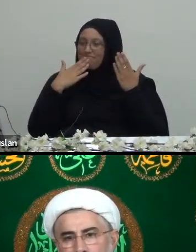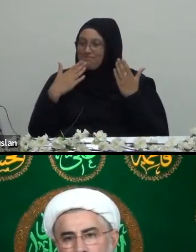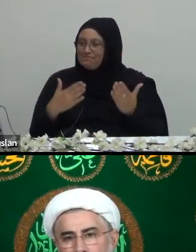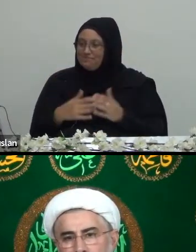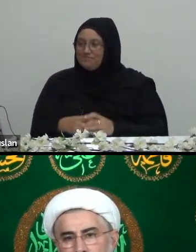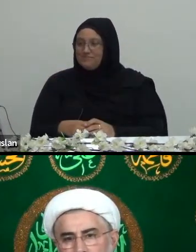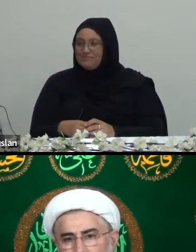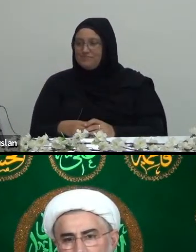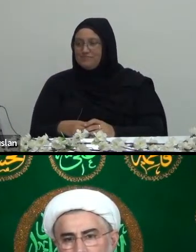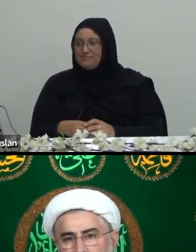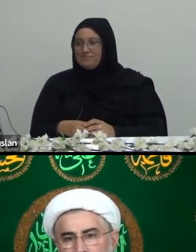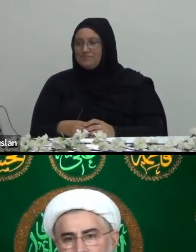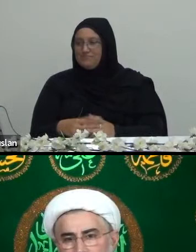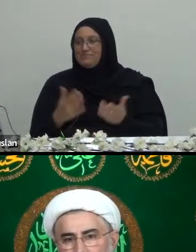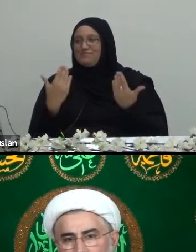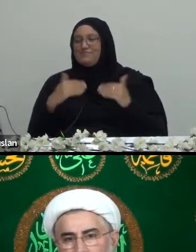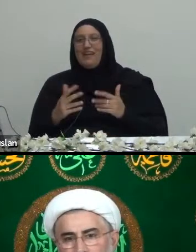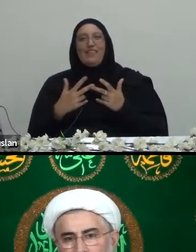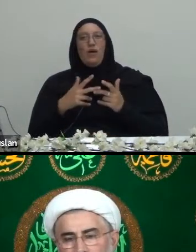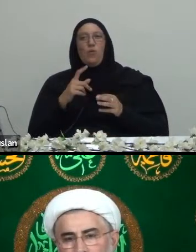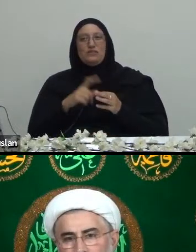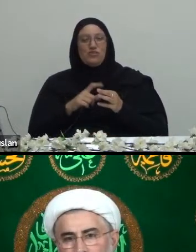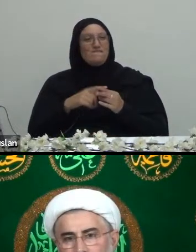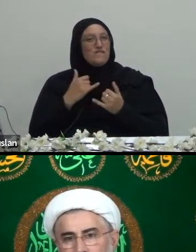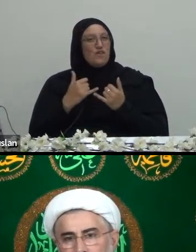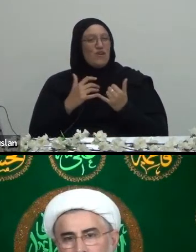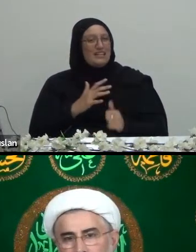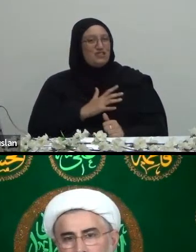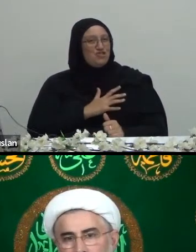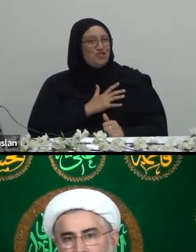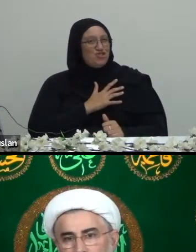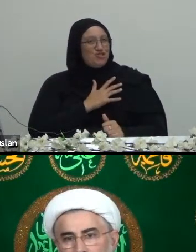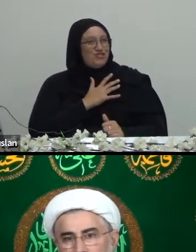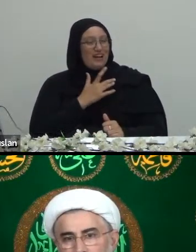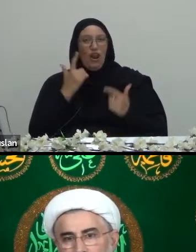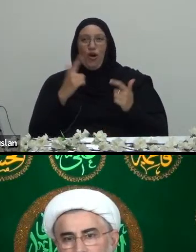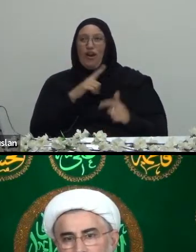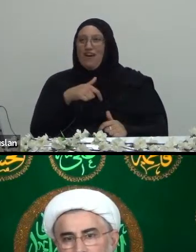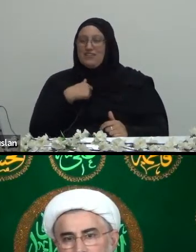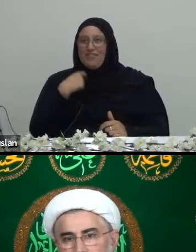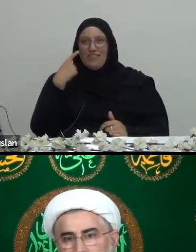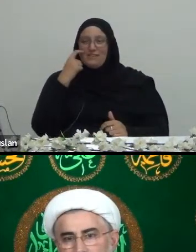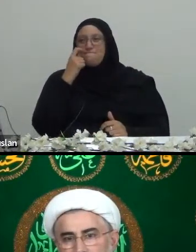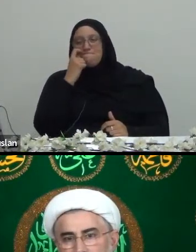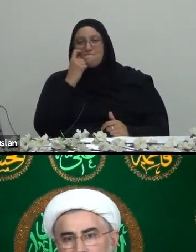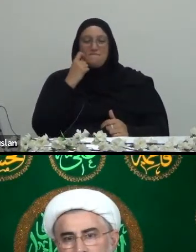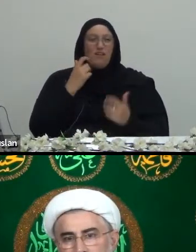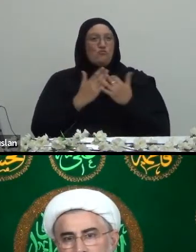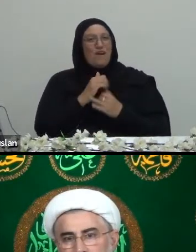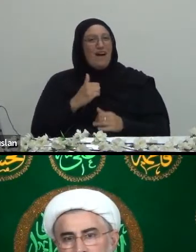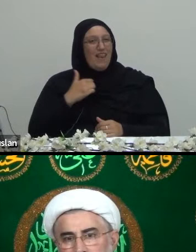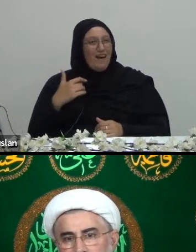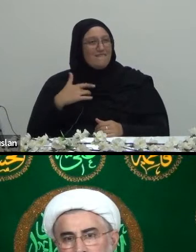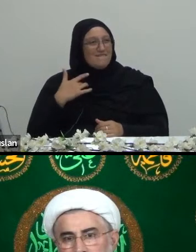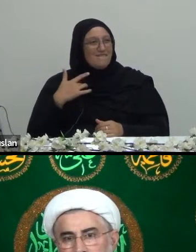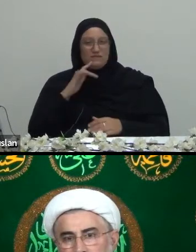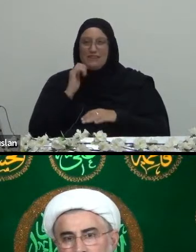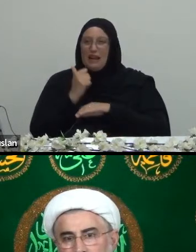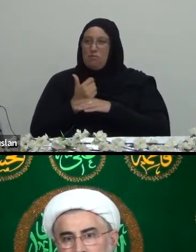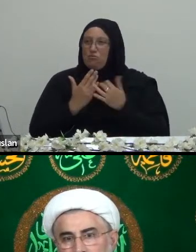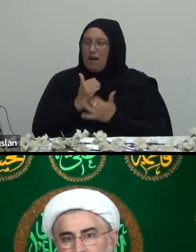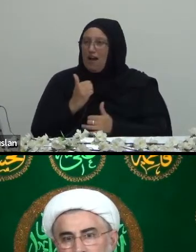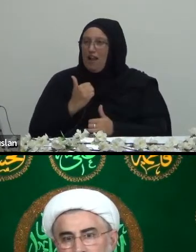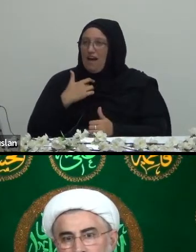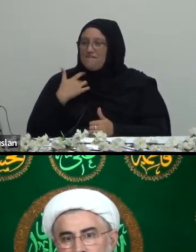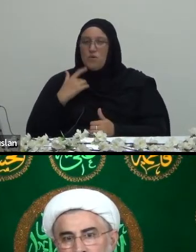bit of an interesting one over here. I think it's something that a lot of us think about during our lives or have set up during our lives, and